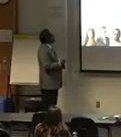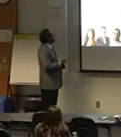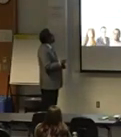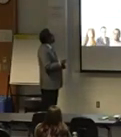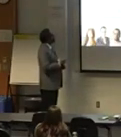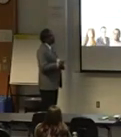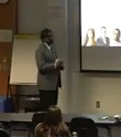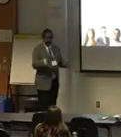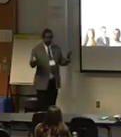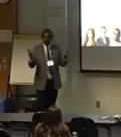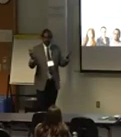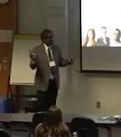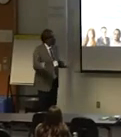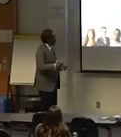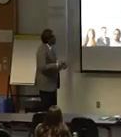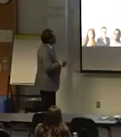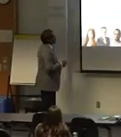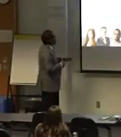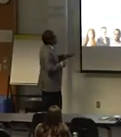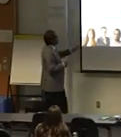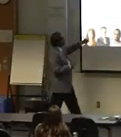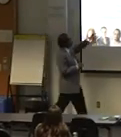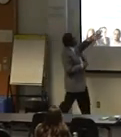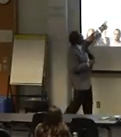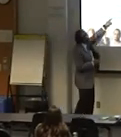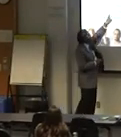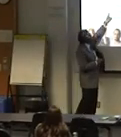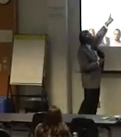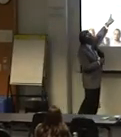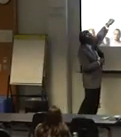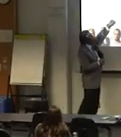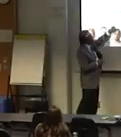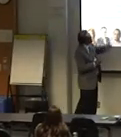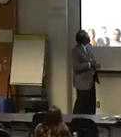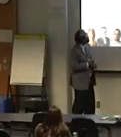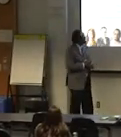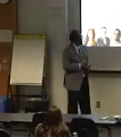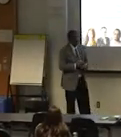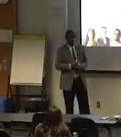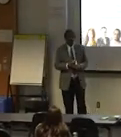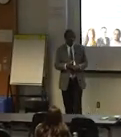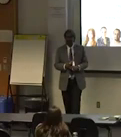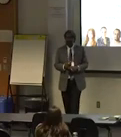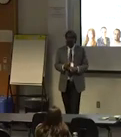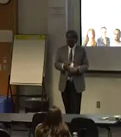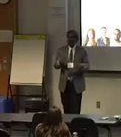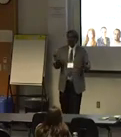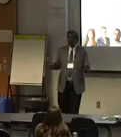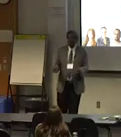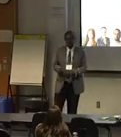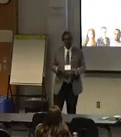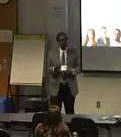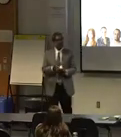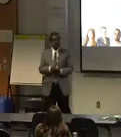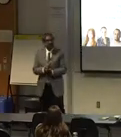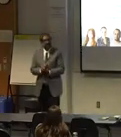So I'm open, the floor is open for discussion. This is my email address, that's our website. Feel free to send me any thoughts or comments, anything